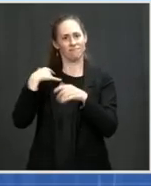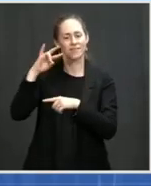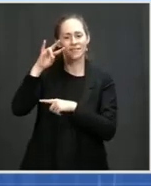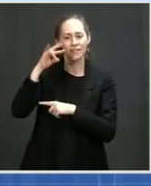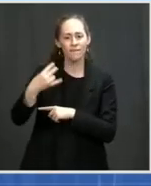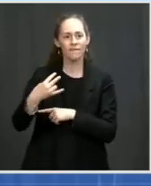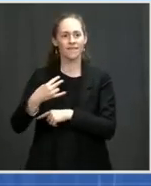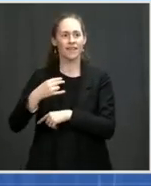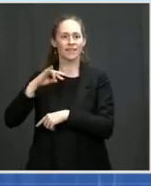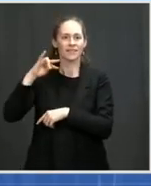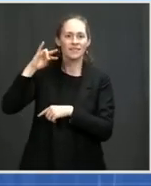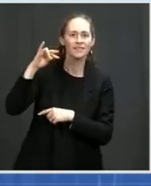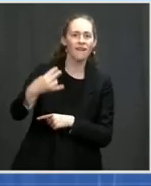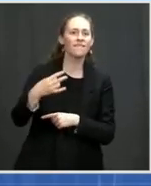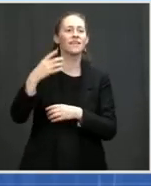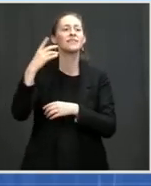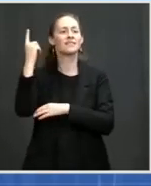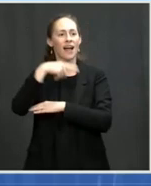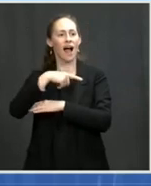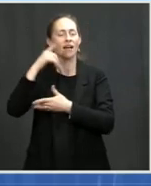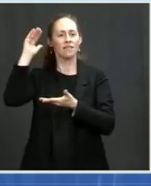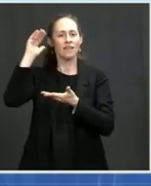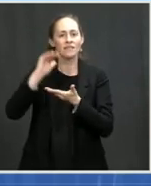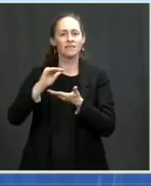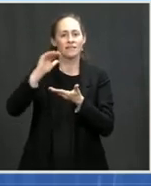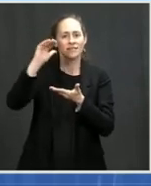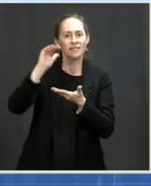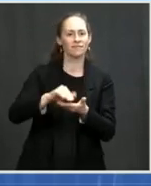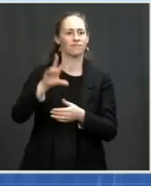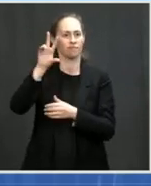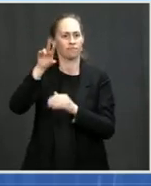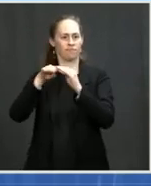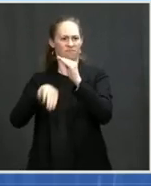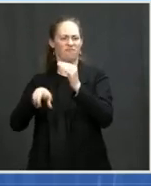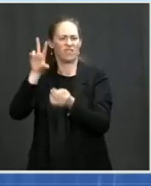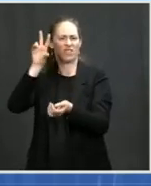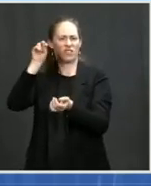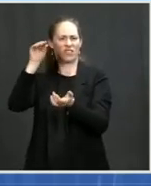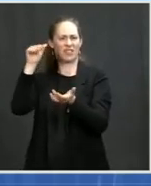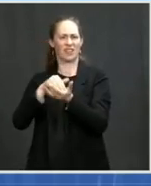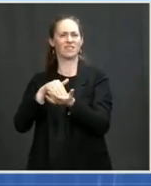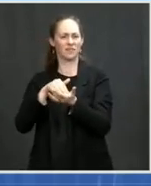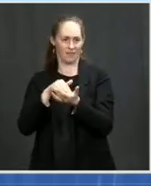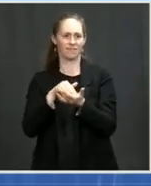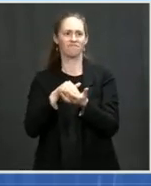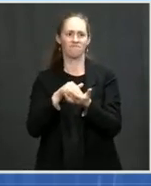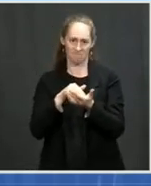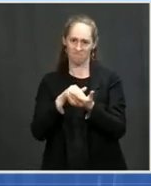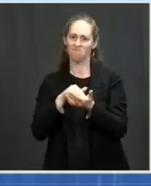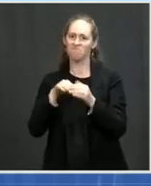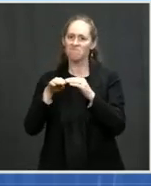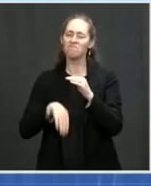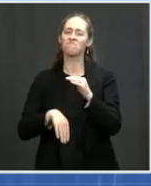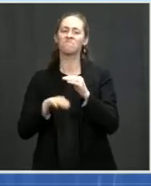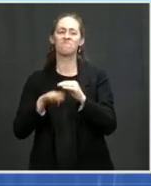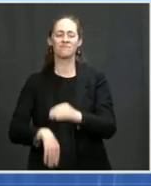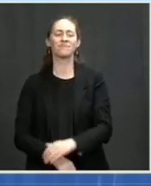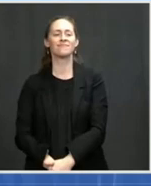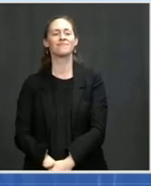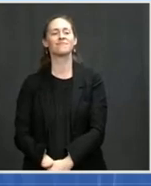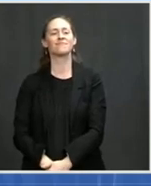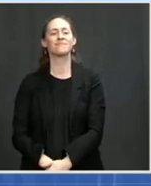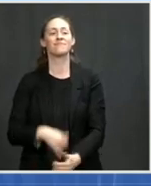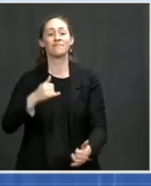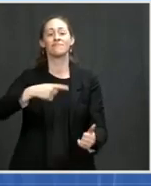30,000 cases a day. The seven-day average of hospital admissions is 3,080 a decrease of almost